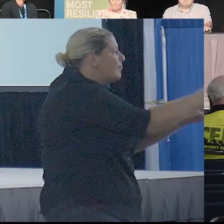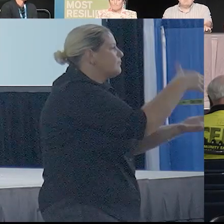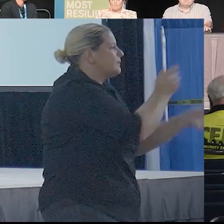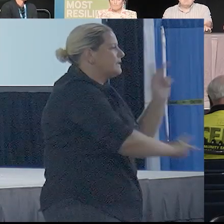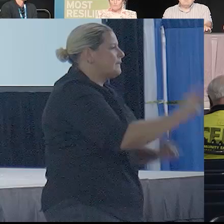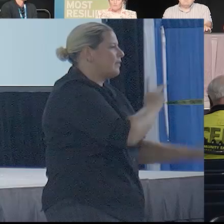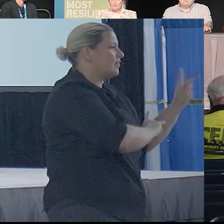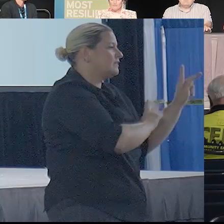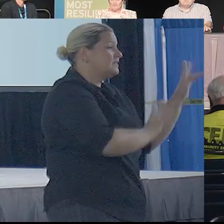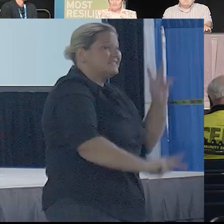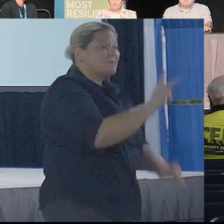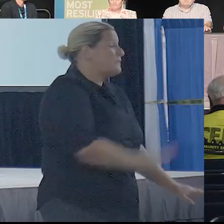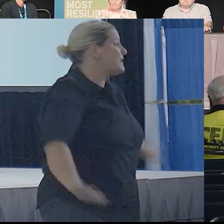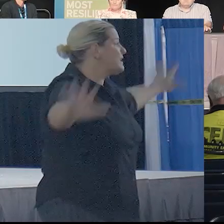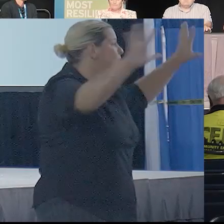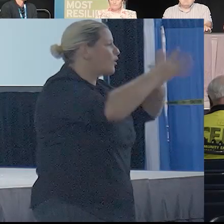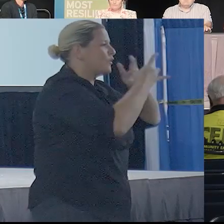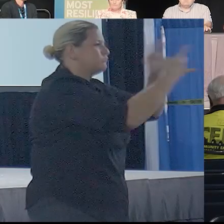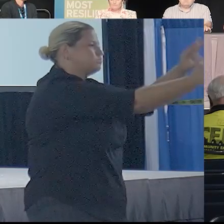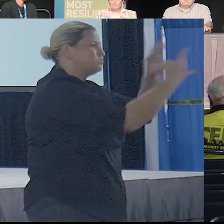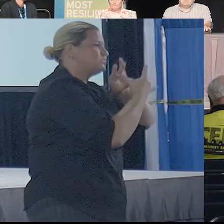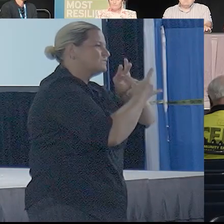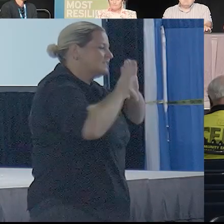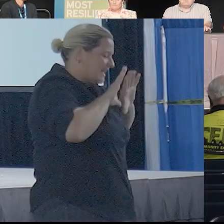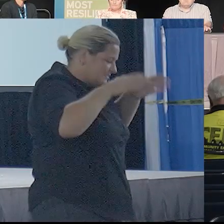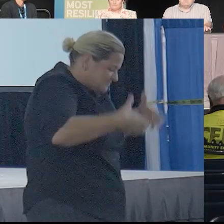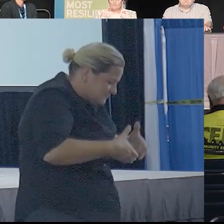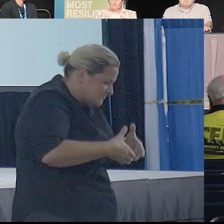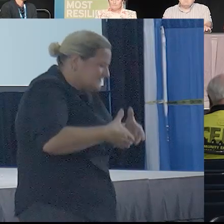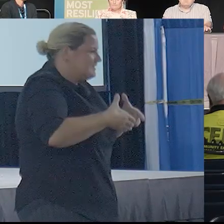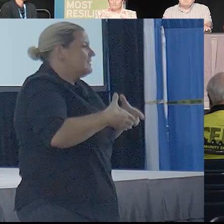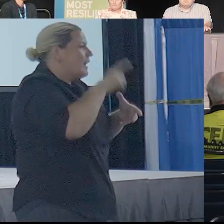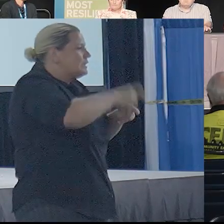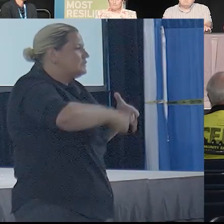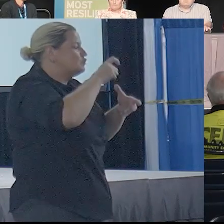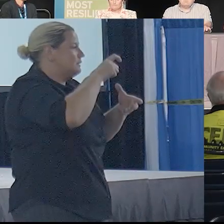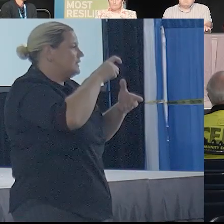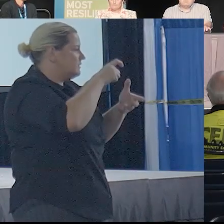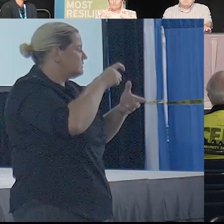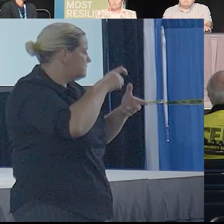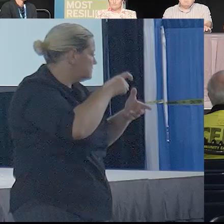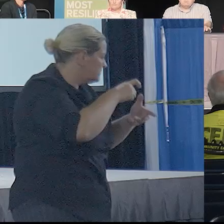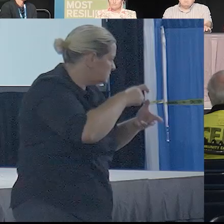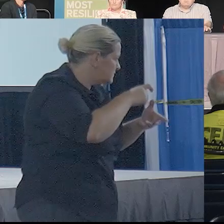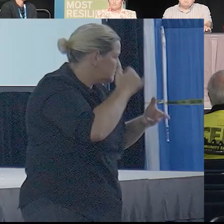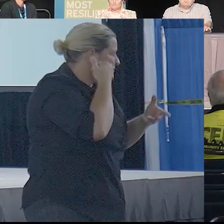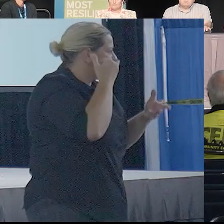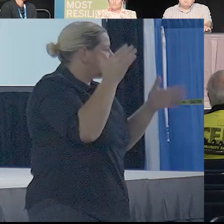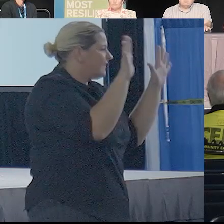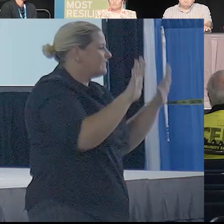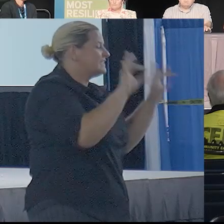of the bigger picture, part of humanity that needs to be addressed in the case of disasters